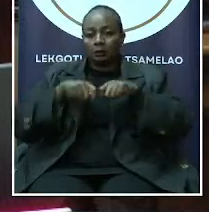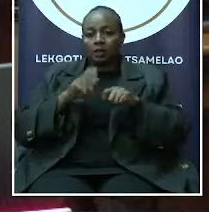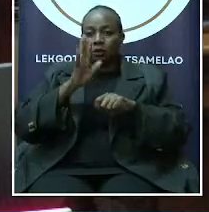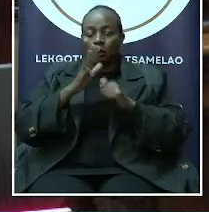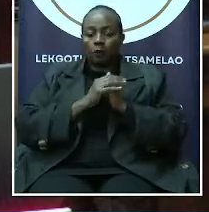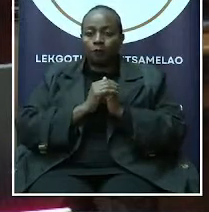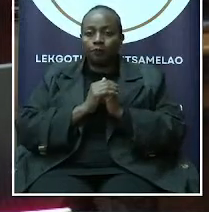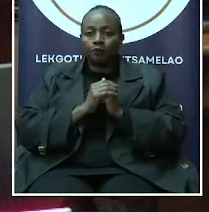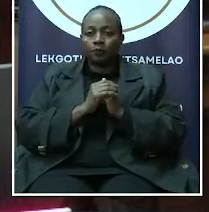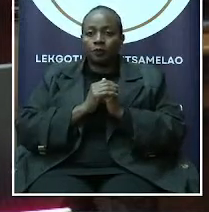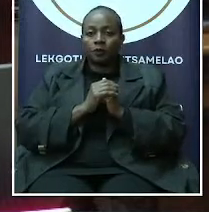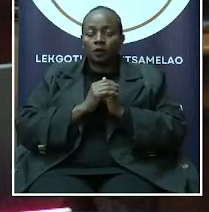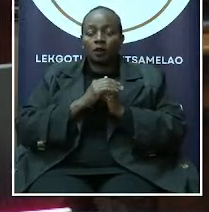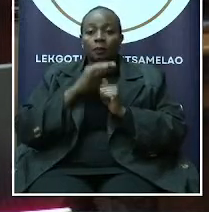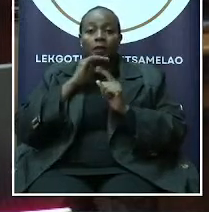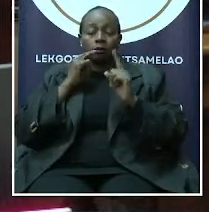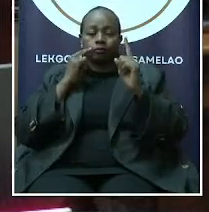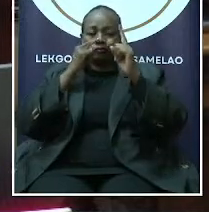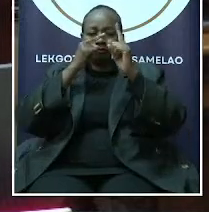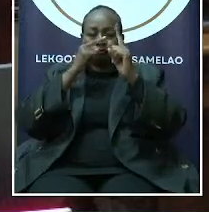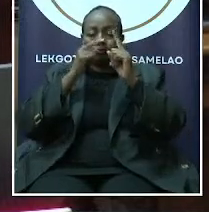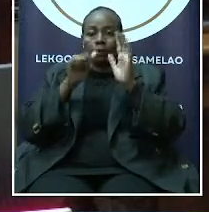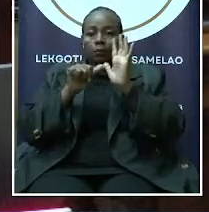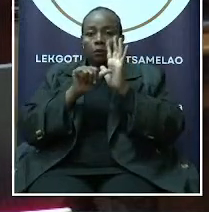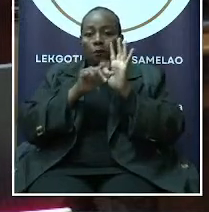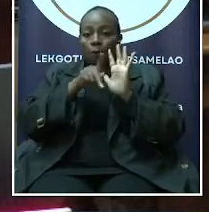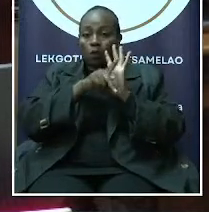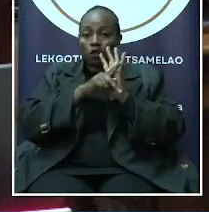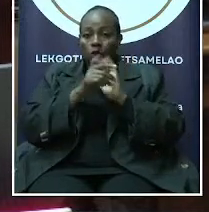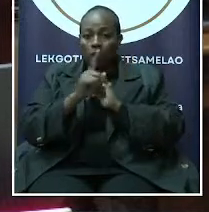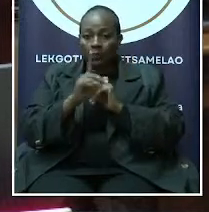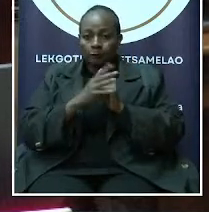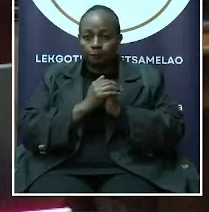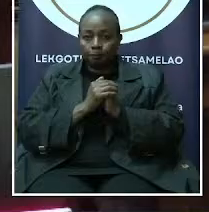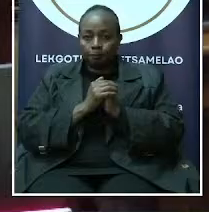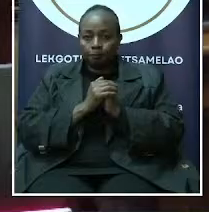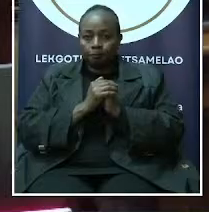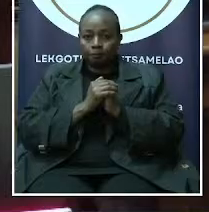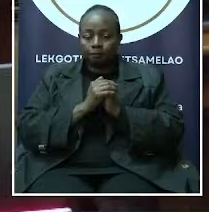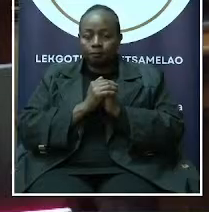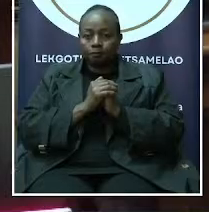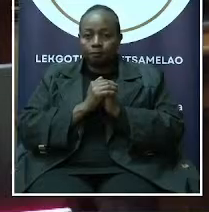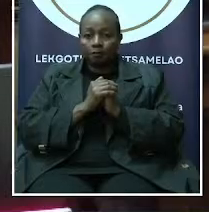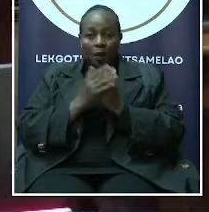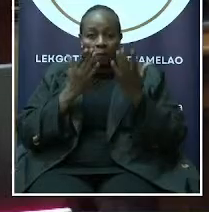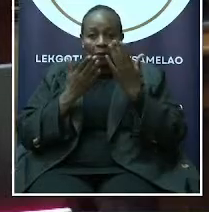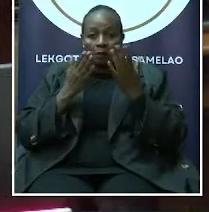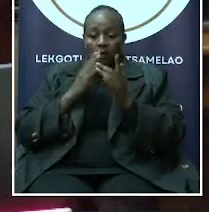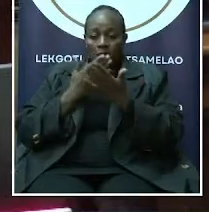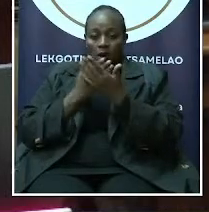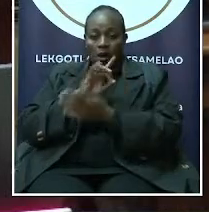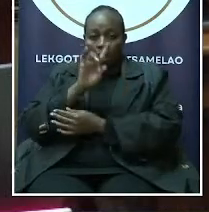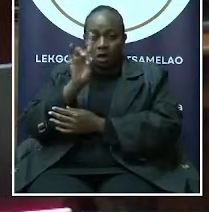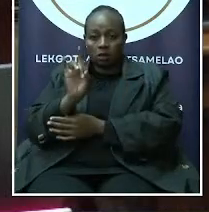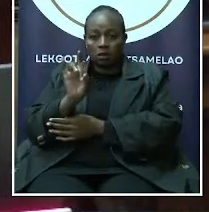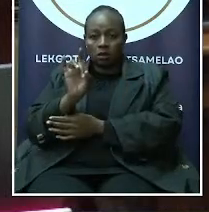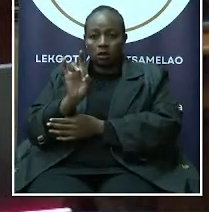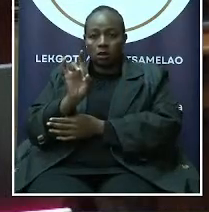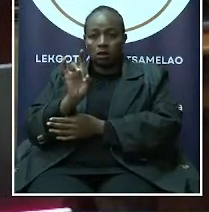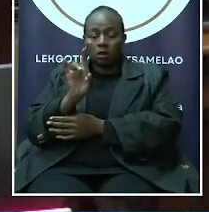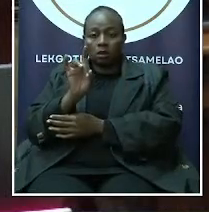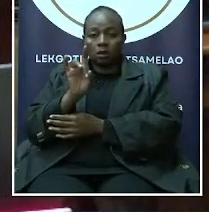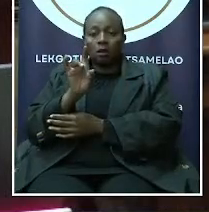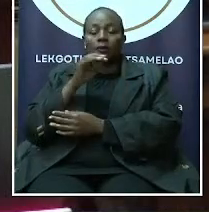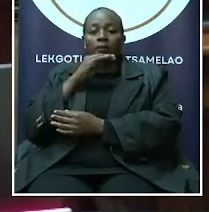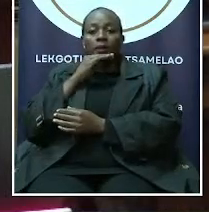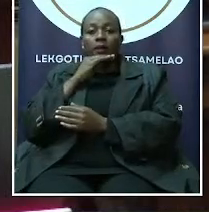What would then be the main objectives of these policies if honorable members were to ask? It would obviously then